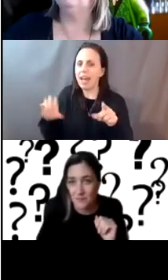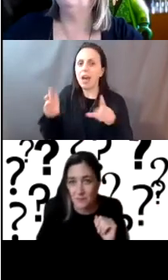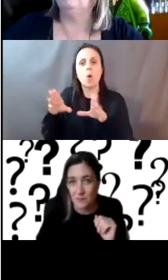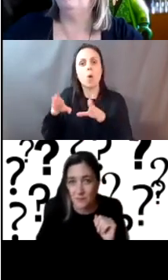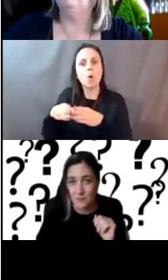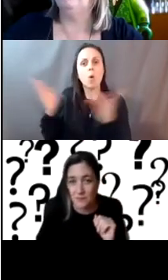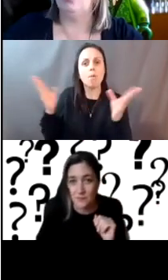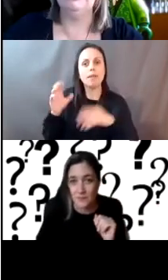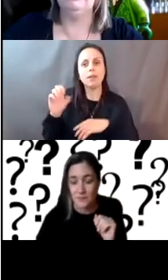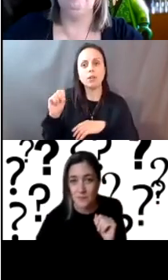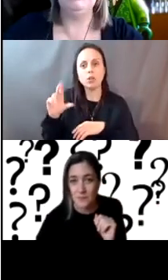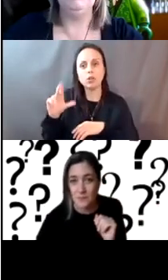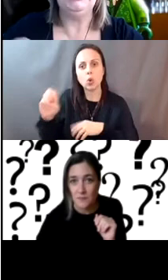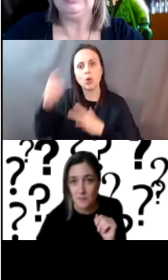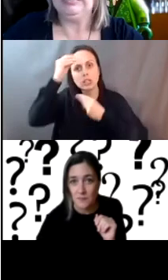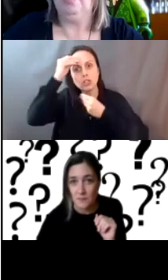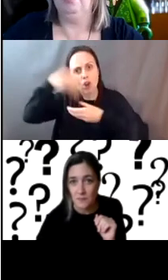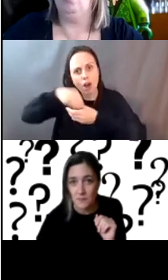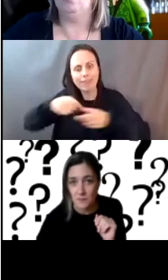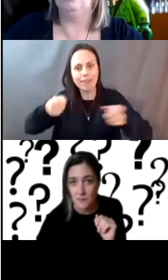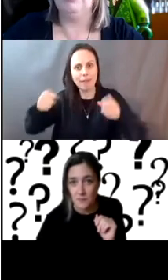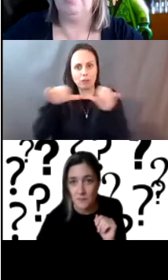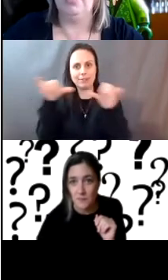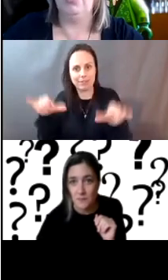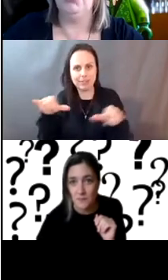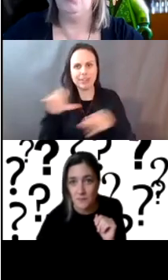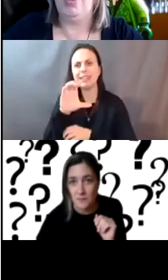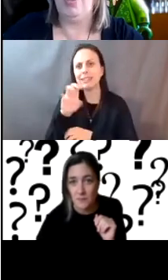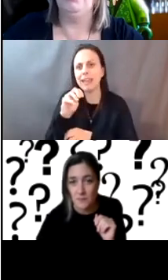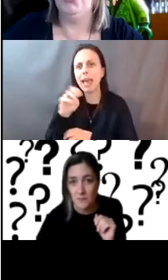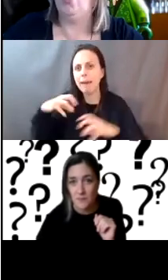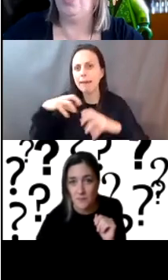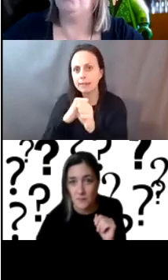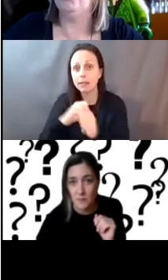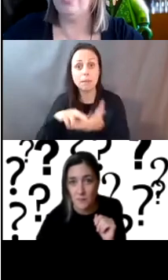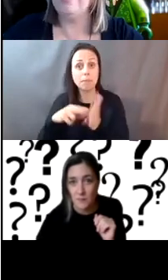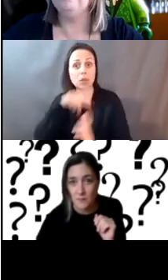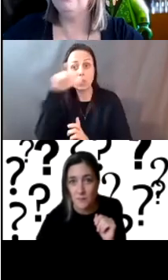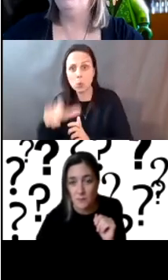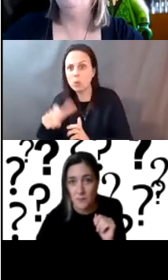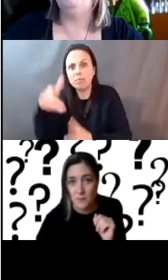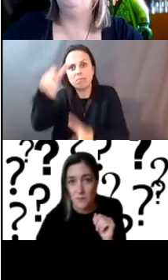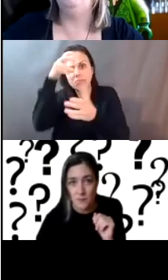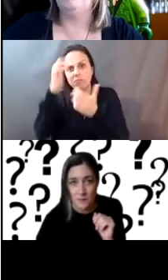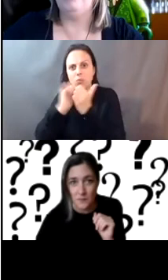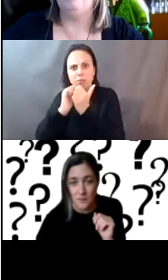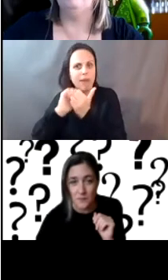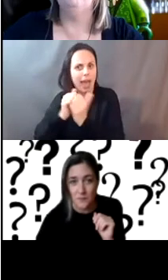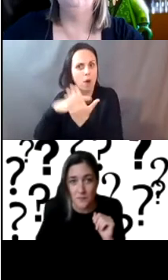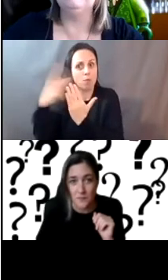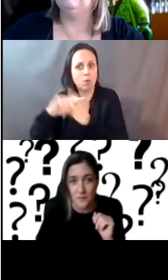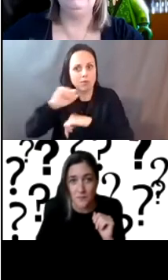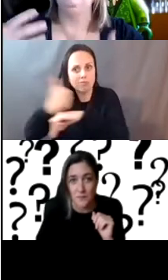source content management system, or CMS. So you don't have to know how to program. You